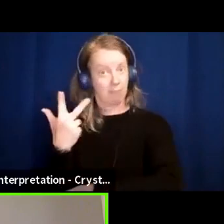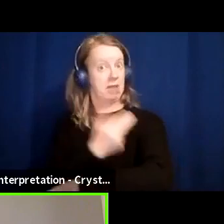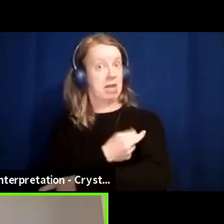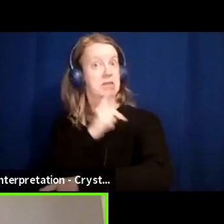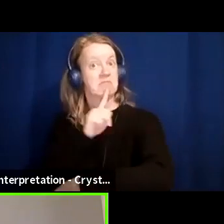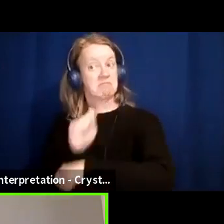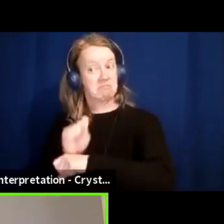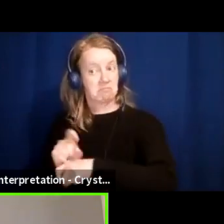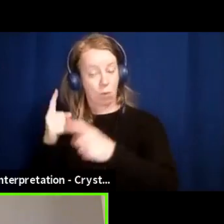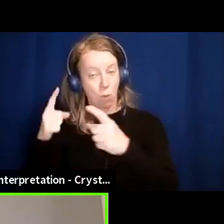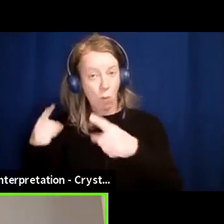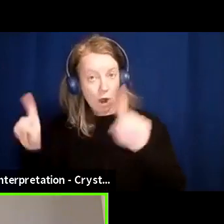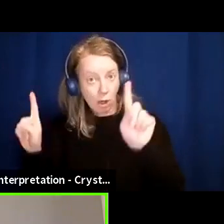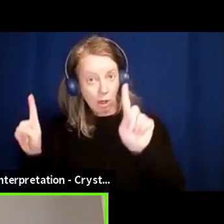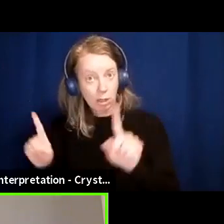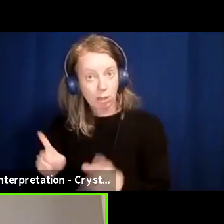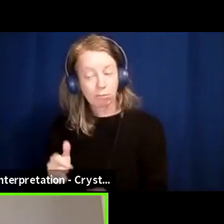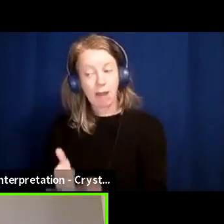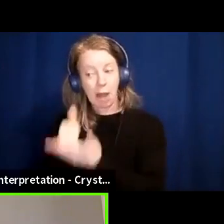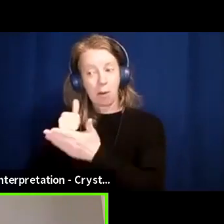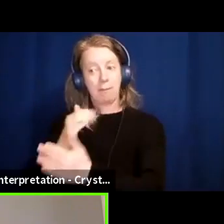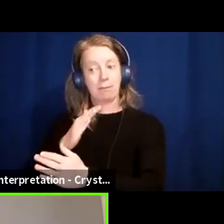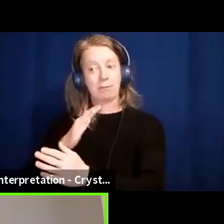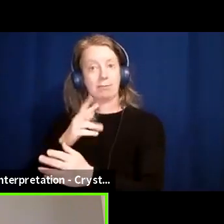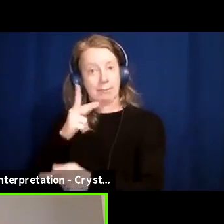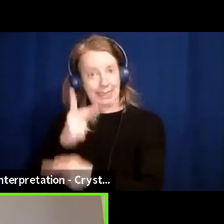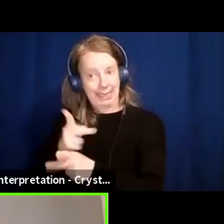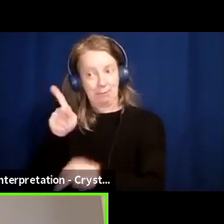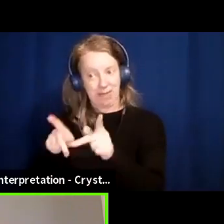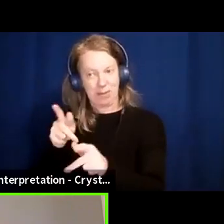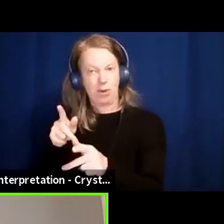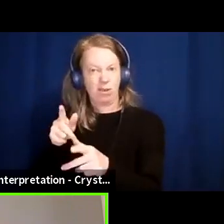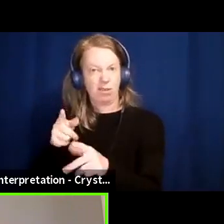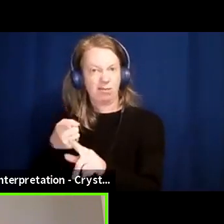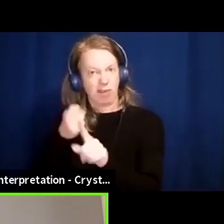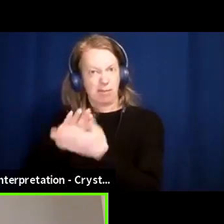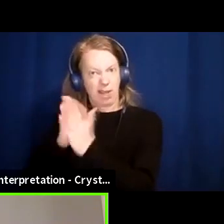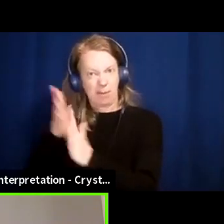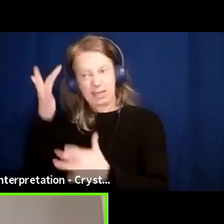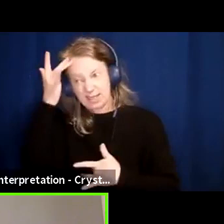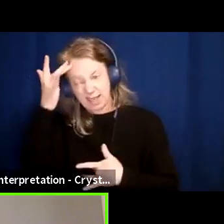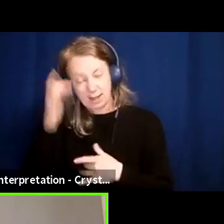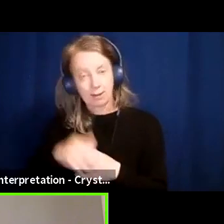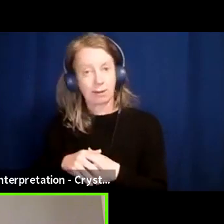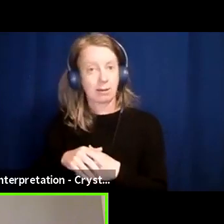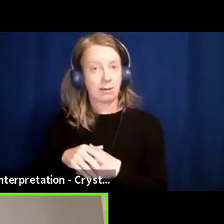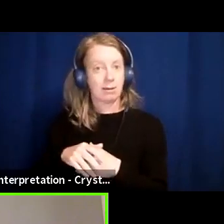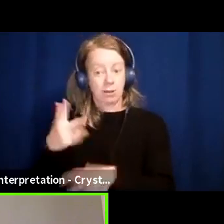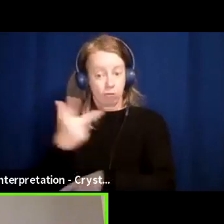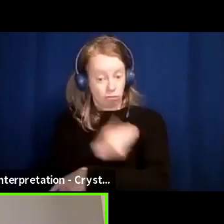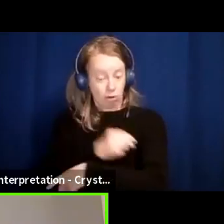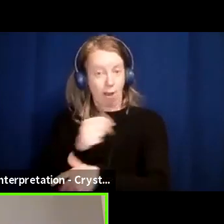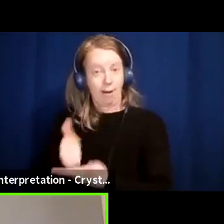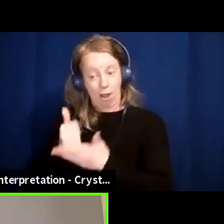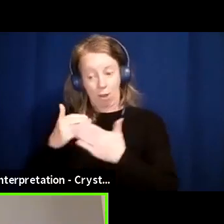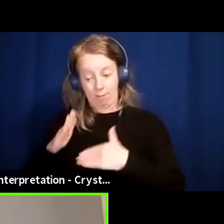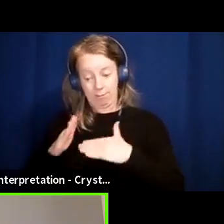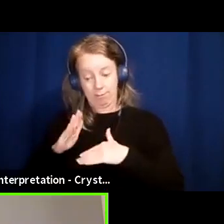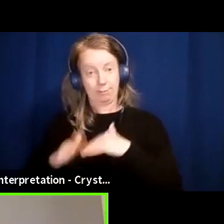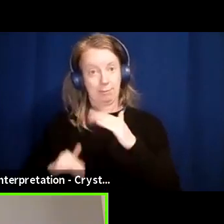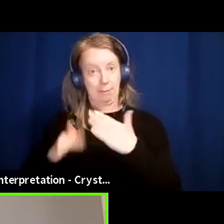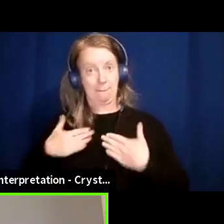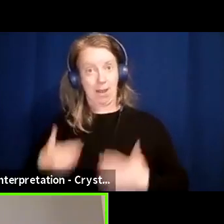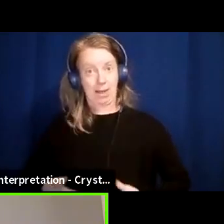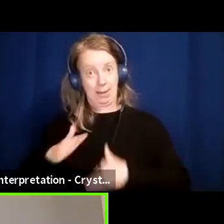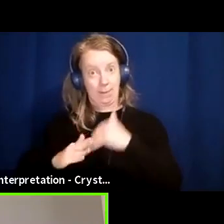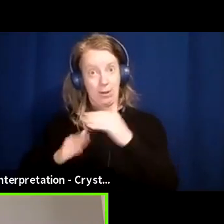build antibodies against the virus? After after they're completed the phase 3